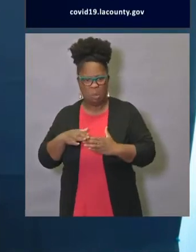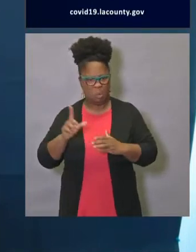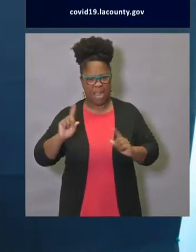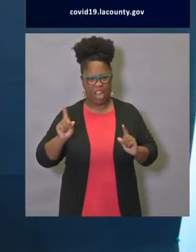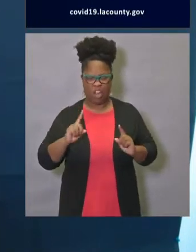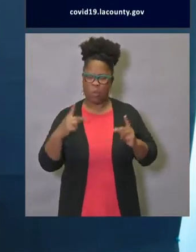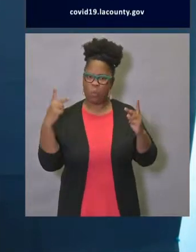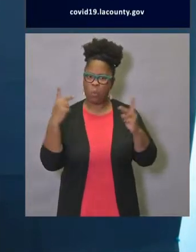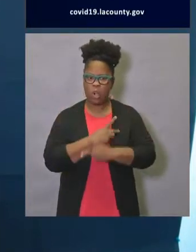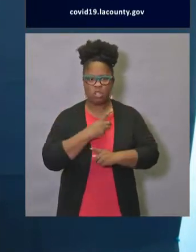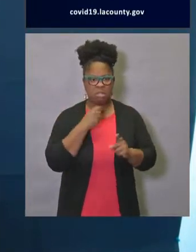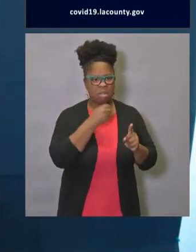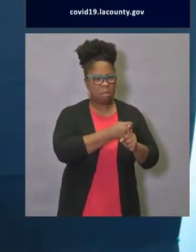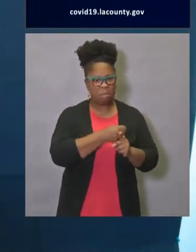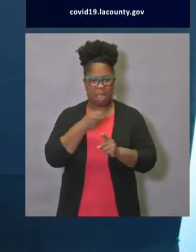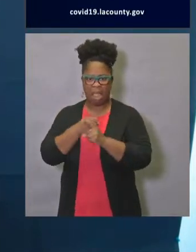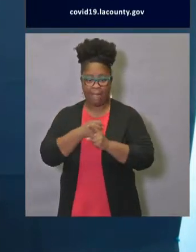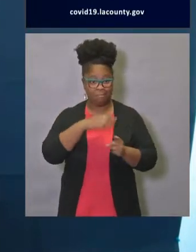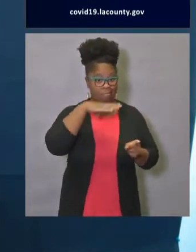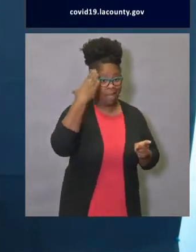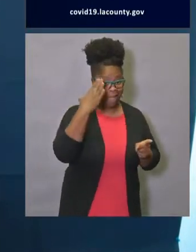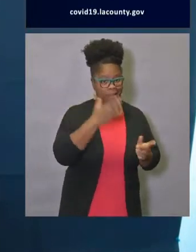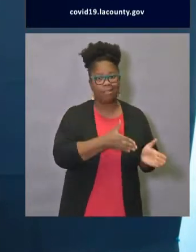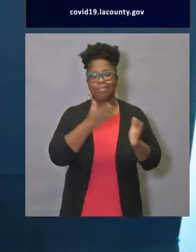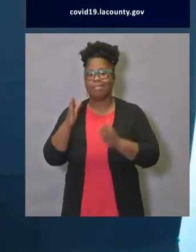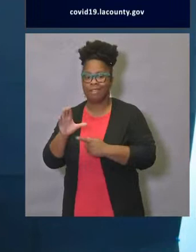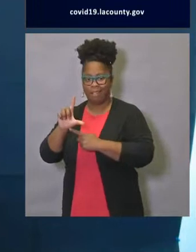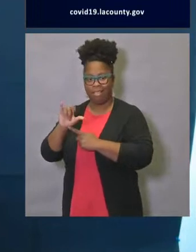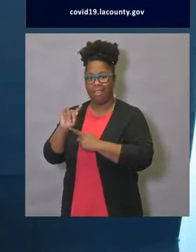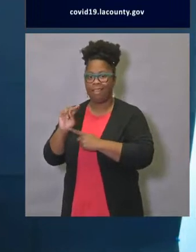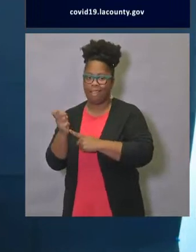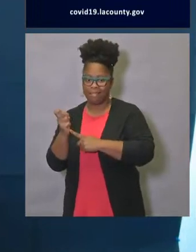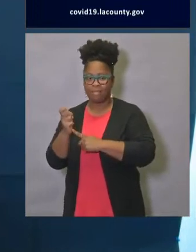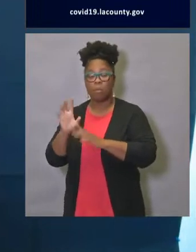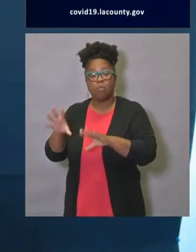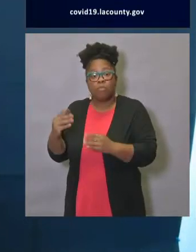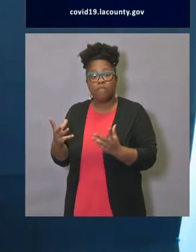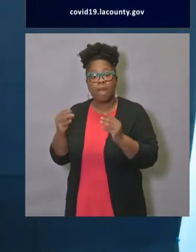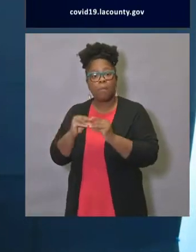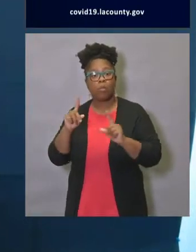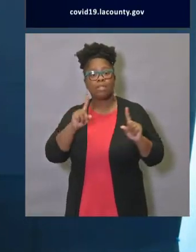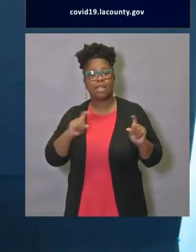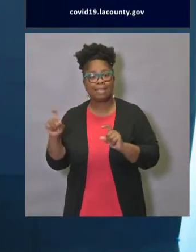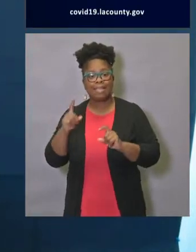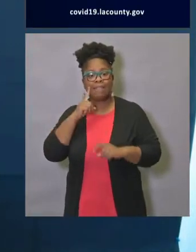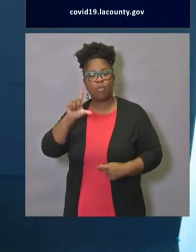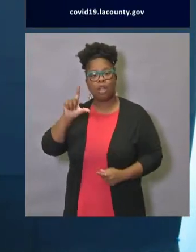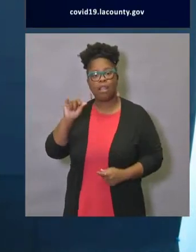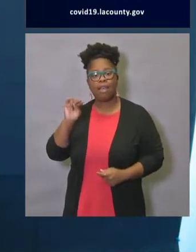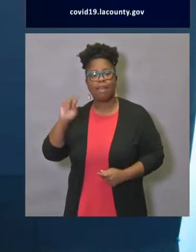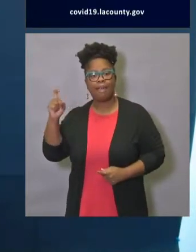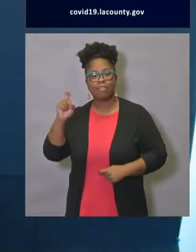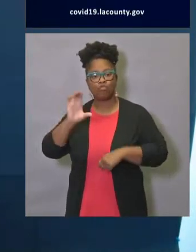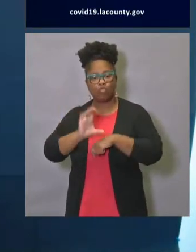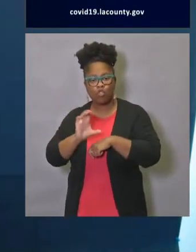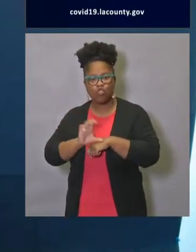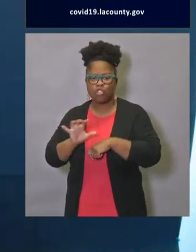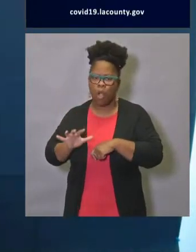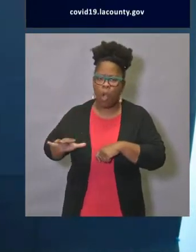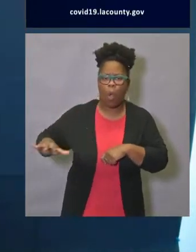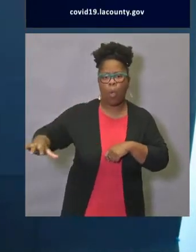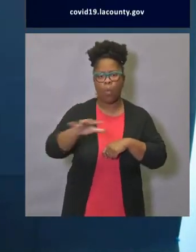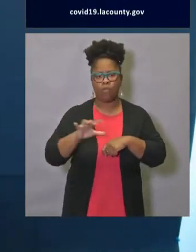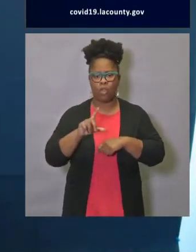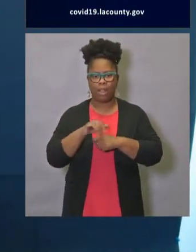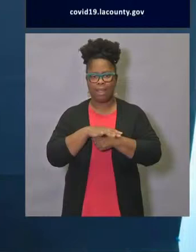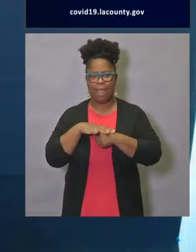impacted communities, and this new partnership will bring additional testing sites at Latinx churches countywide with the